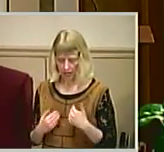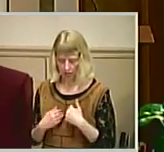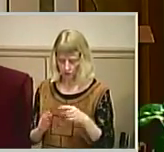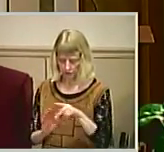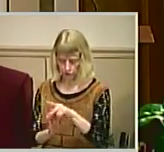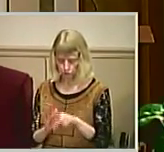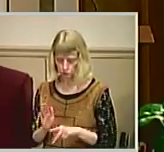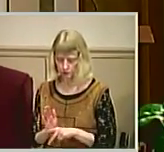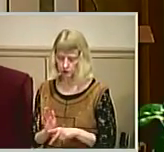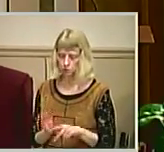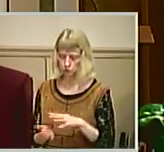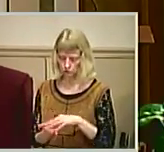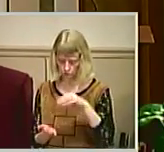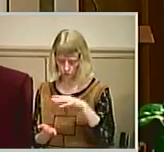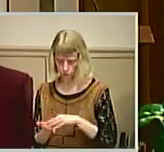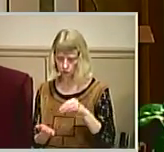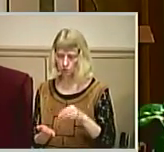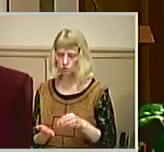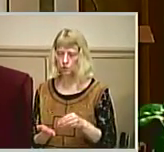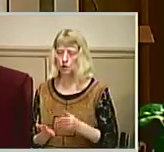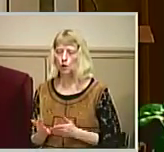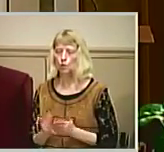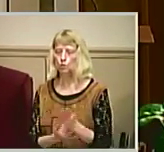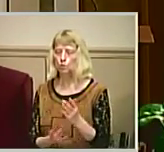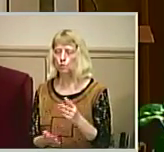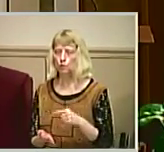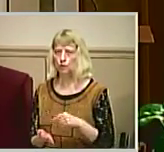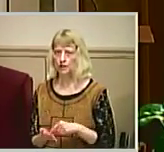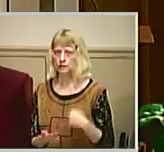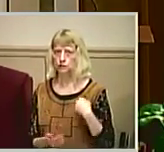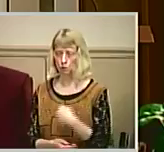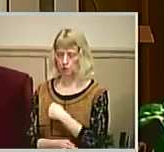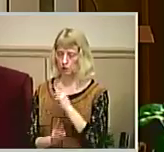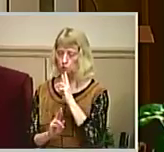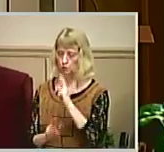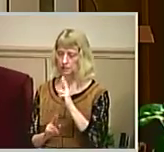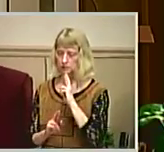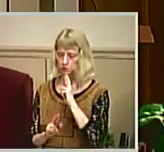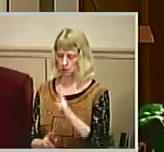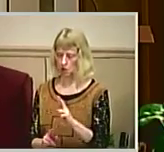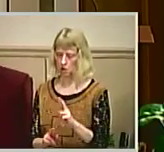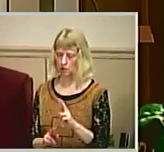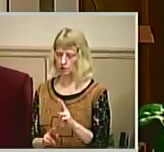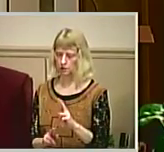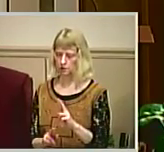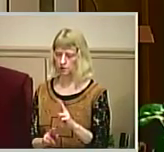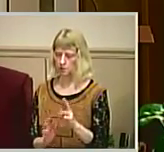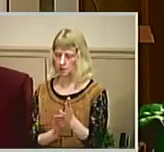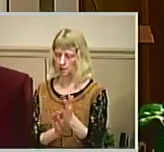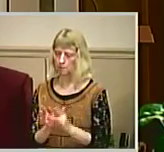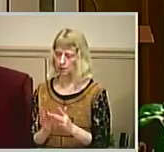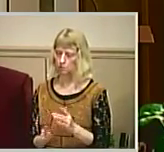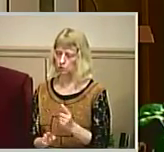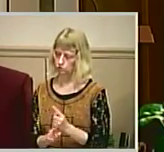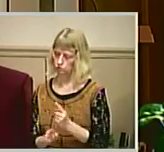principles out of this passage, that as we go from this point, we will be responding to this administration in a biblical